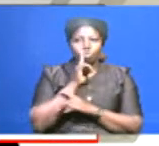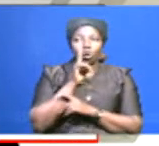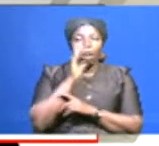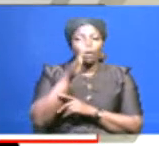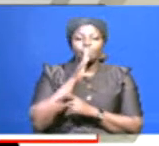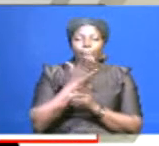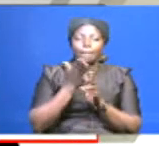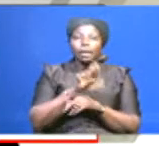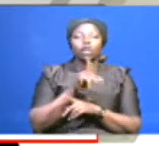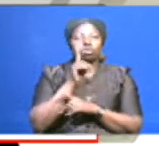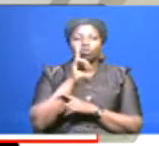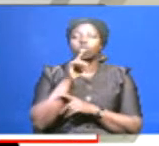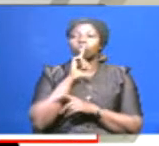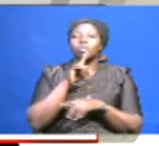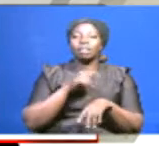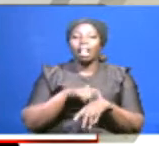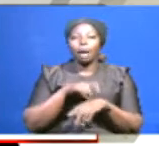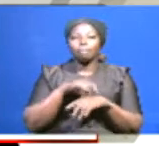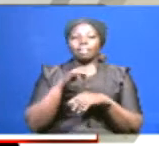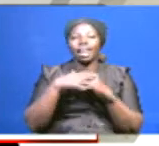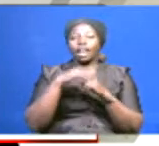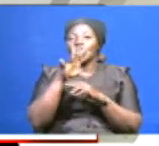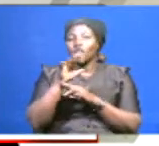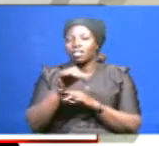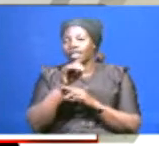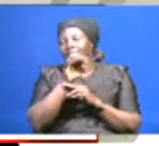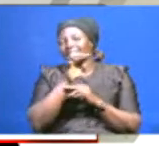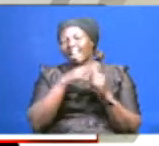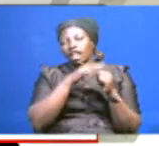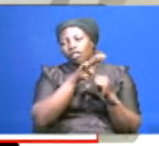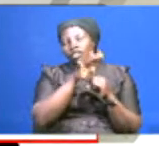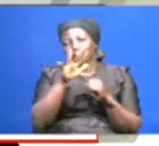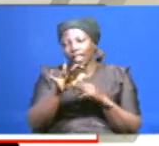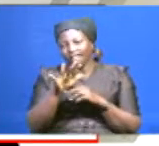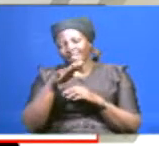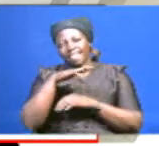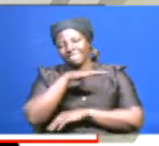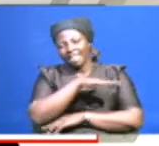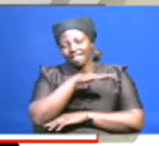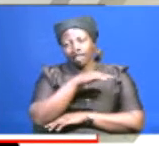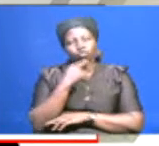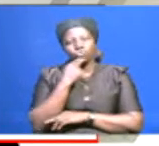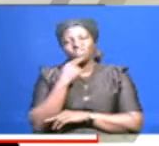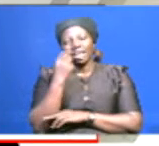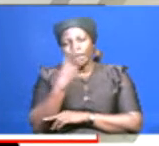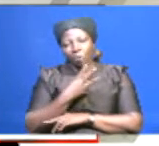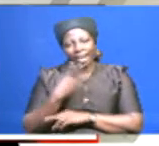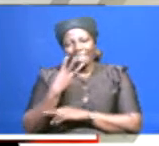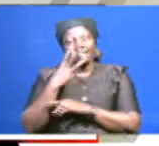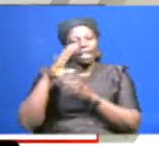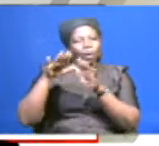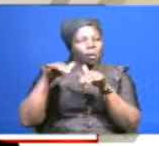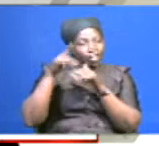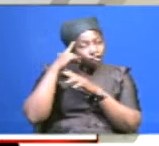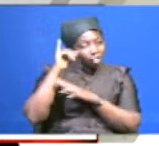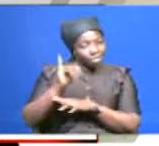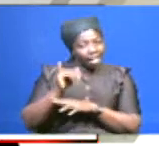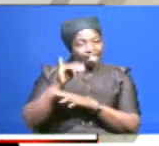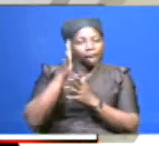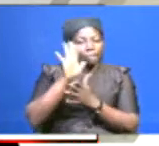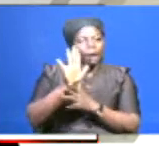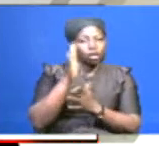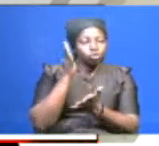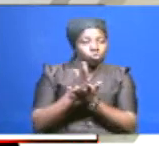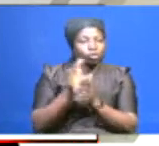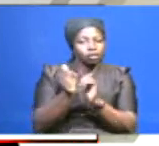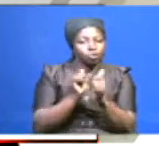Tomorrow at 9:40 we'll be out. 9:45 p.m. Tuesday and Wednesday. Look out for that on your True Sports partner, KBC Channel 1. My